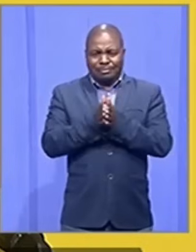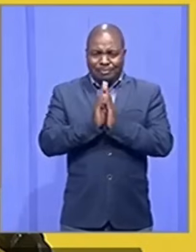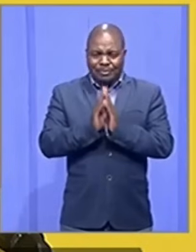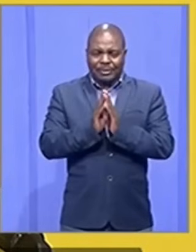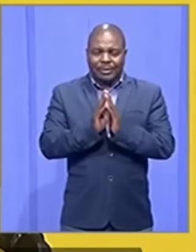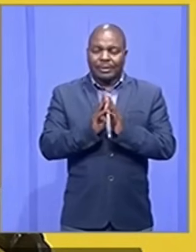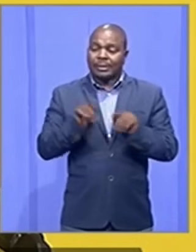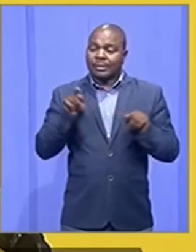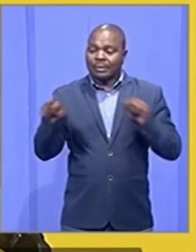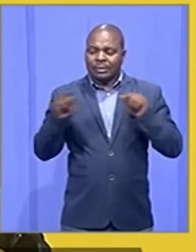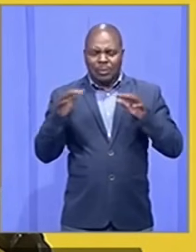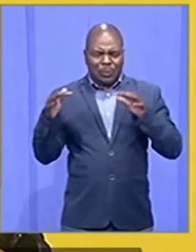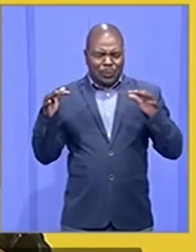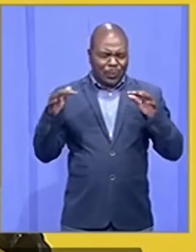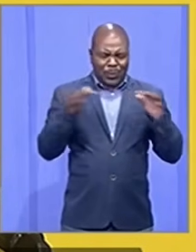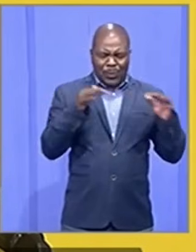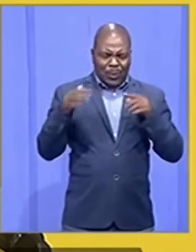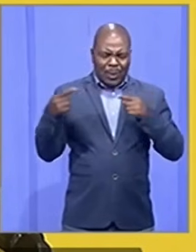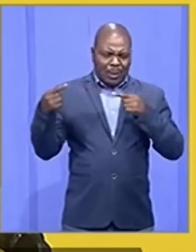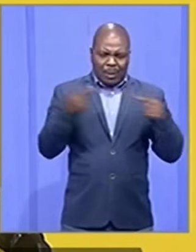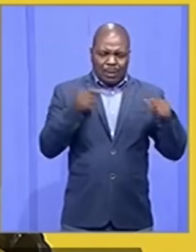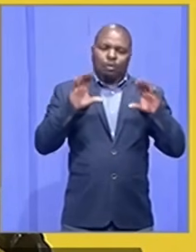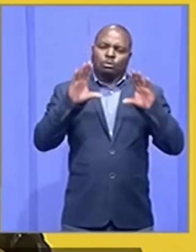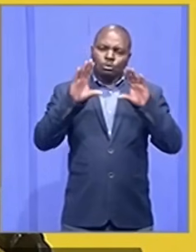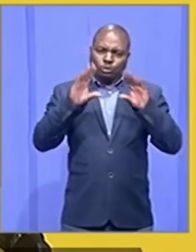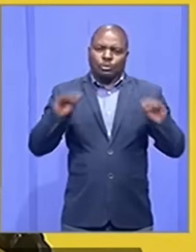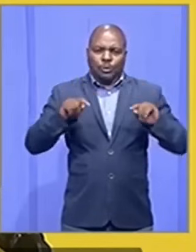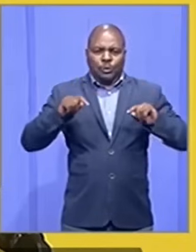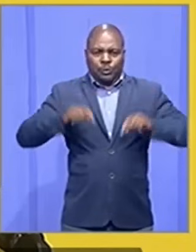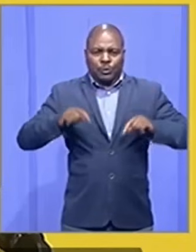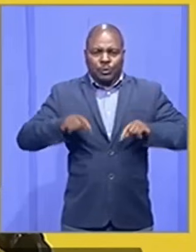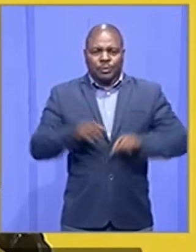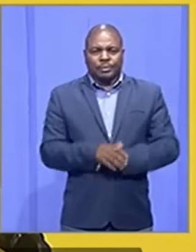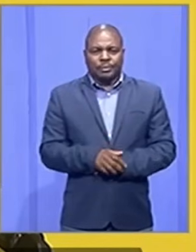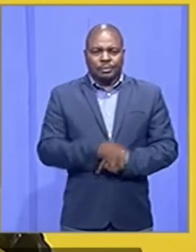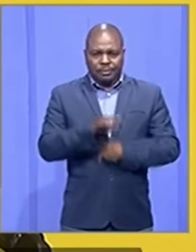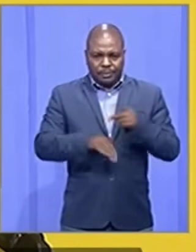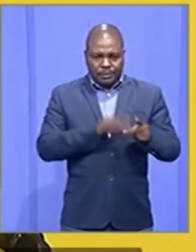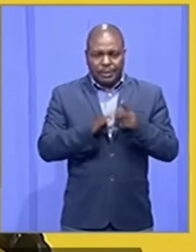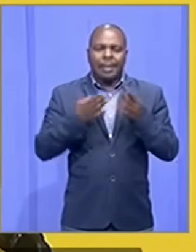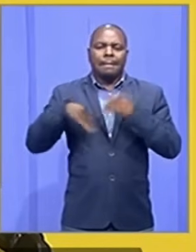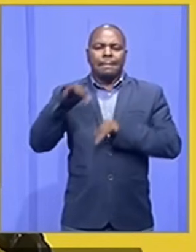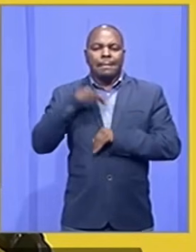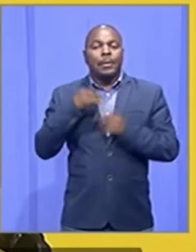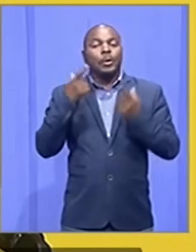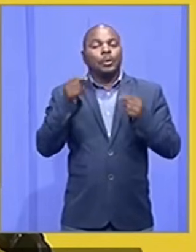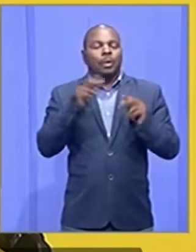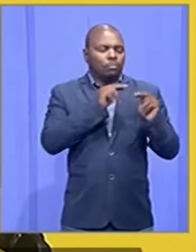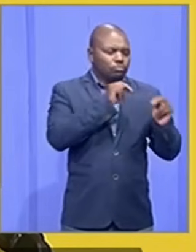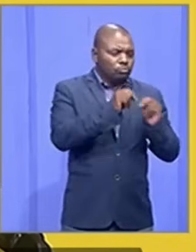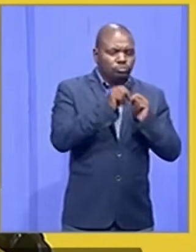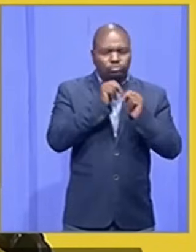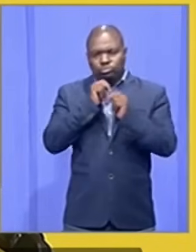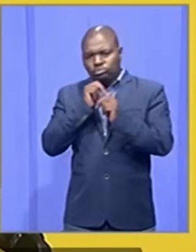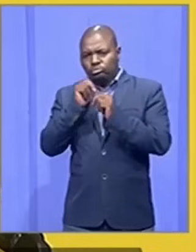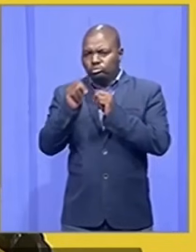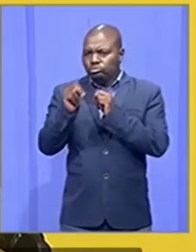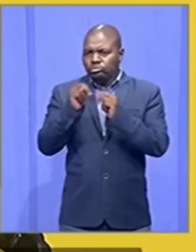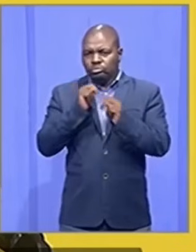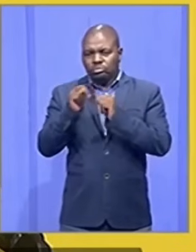immediate cessation of these hostilities and a return to negotiations along